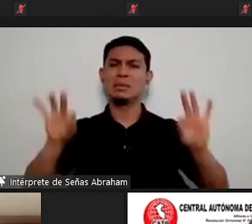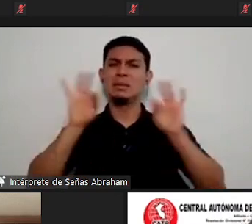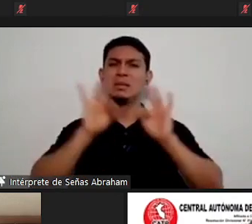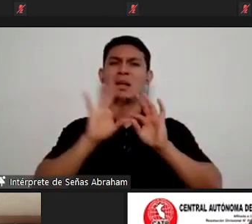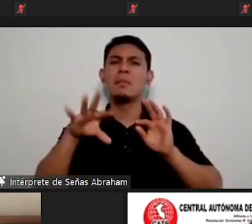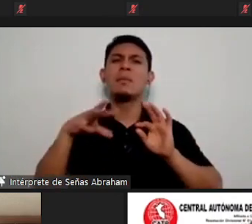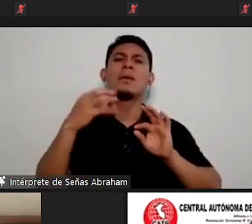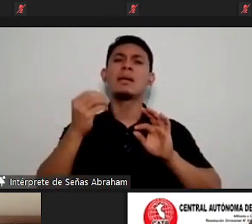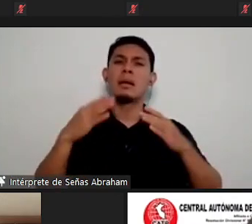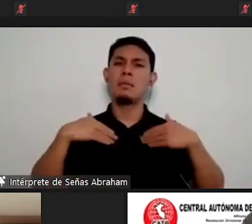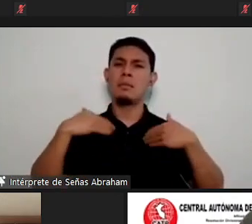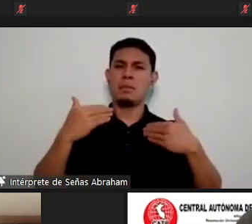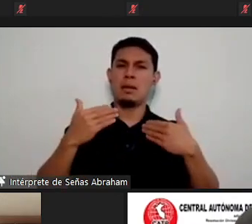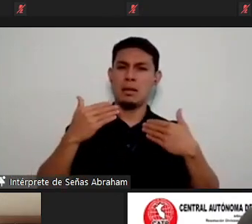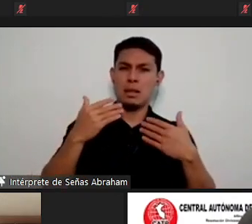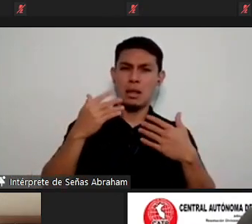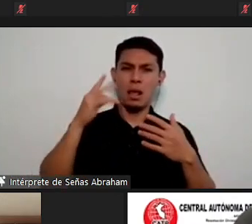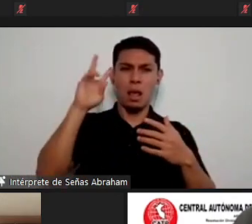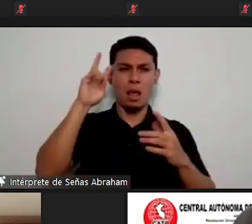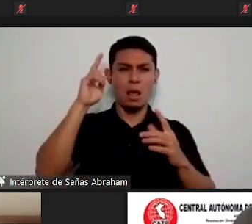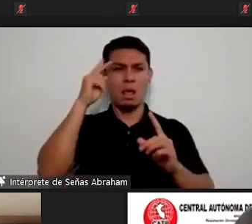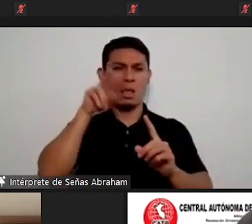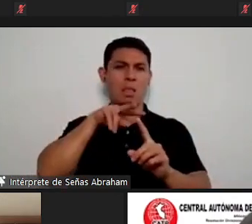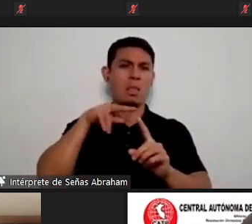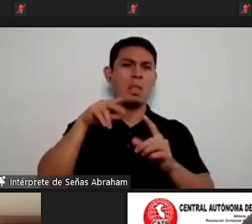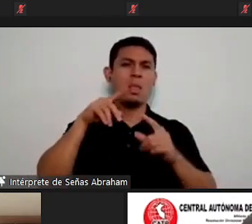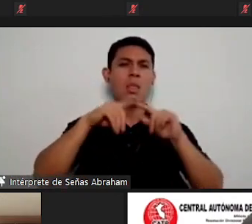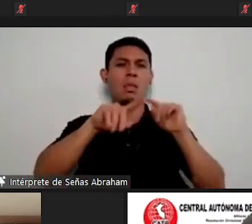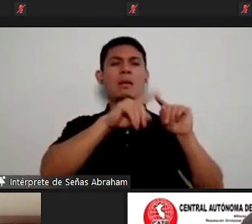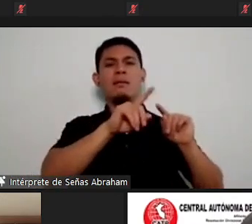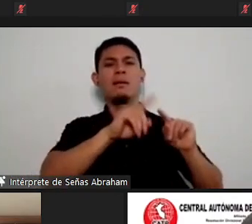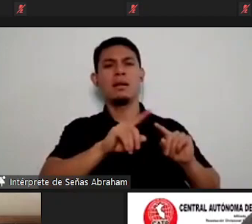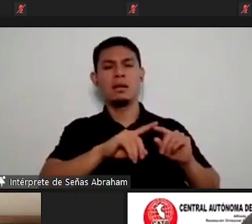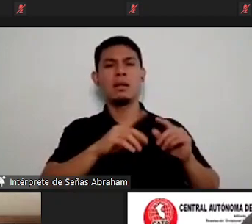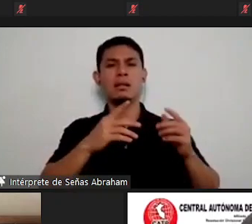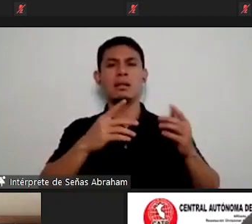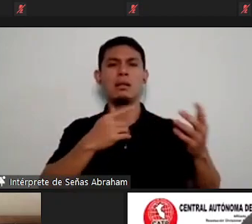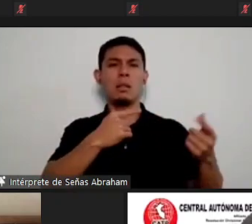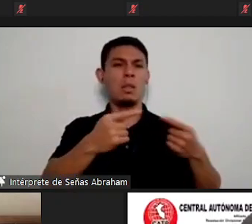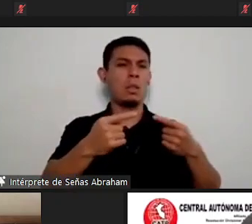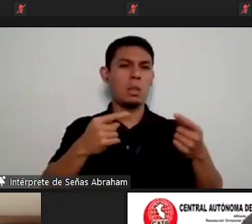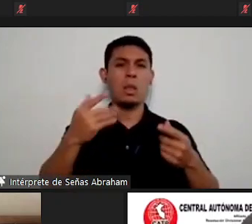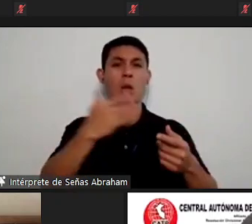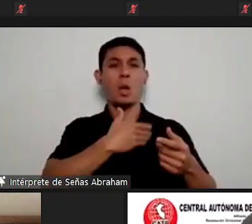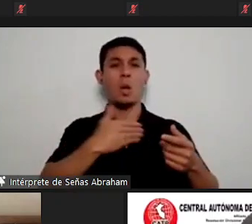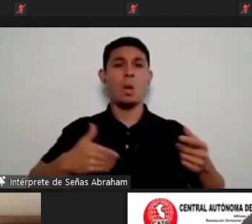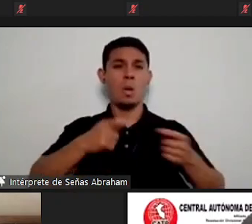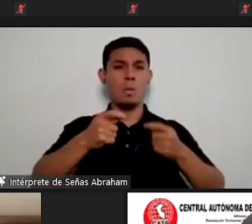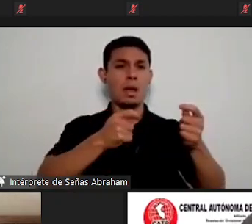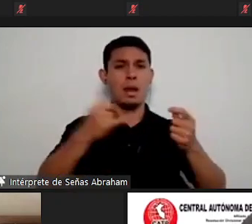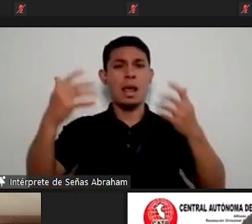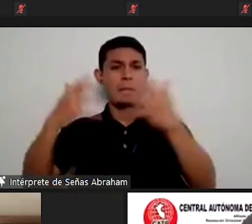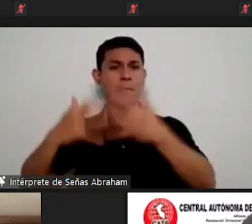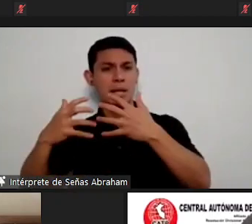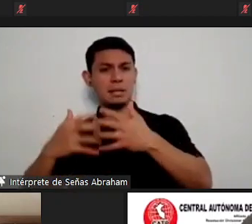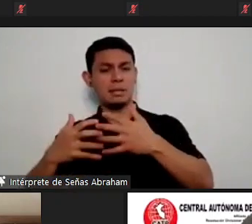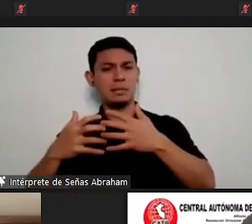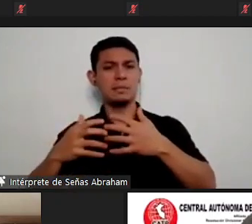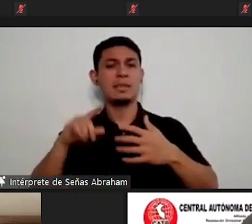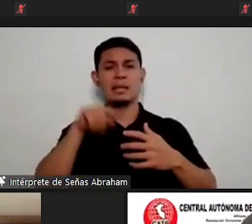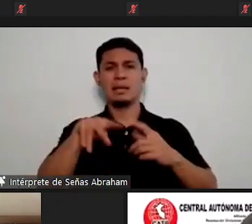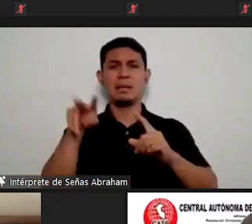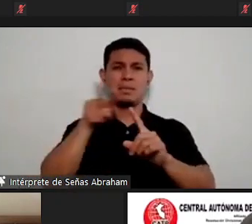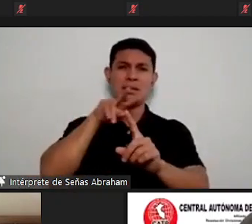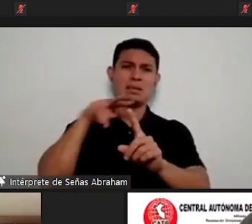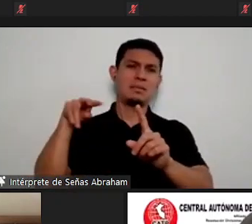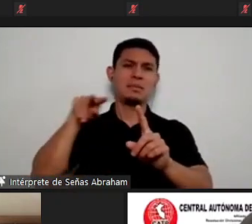only actors in these discussions are governments and enterprises and this perception might be based on the fact that the